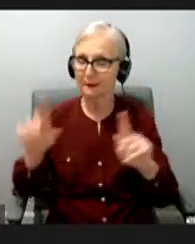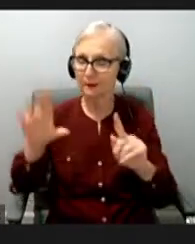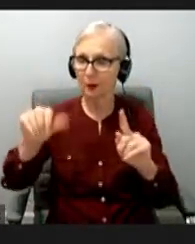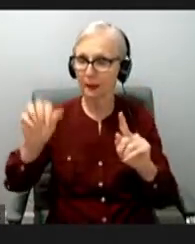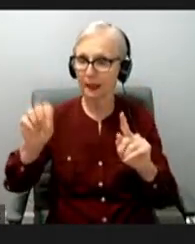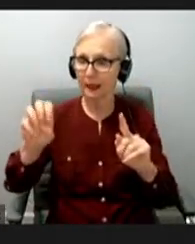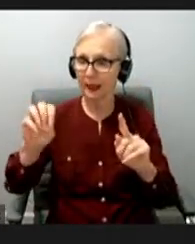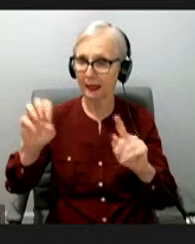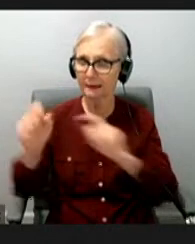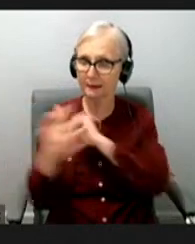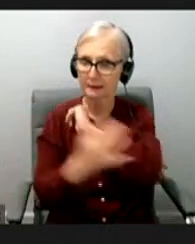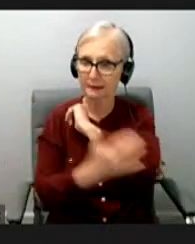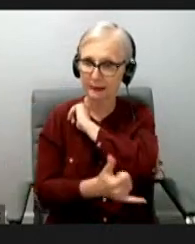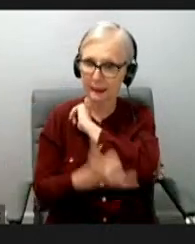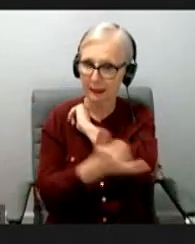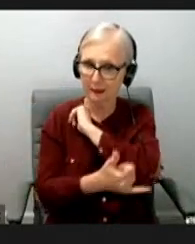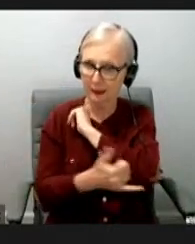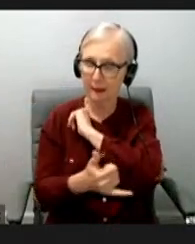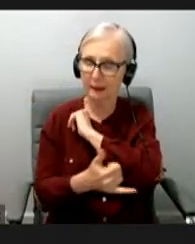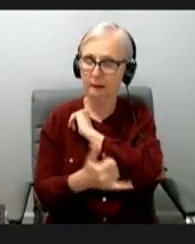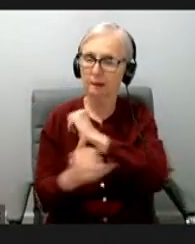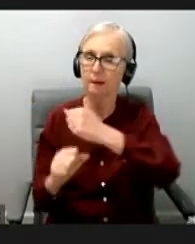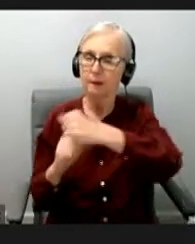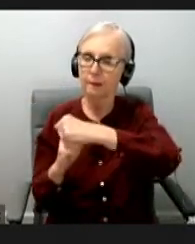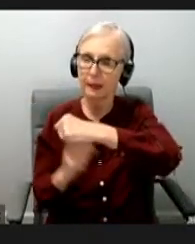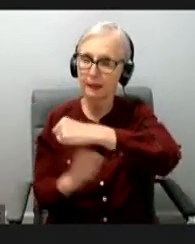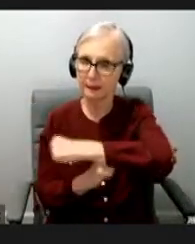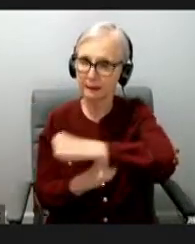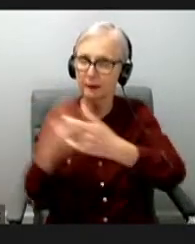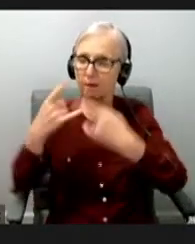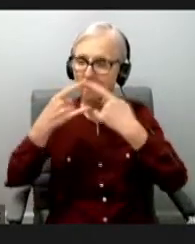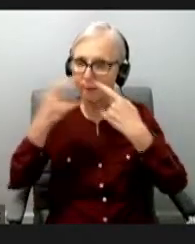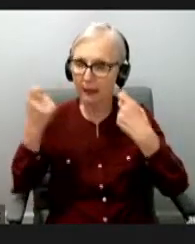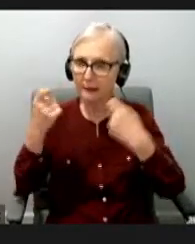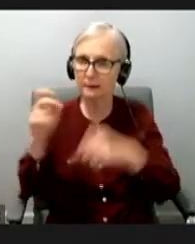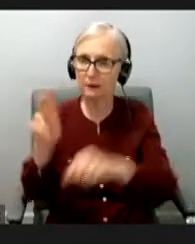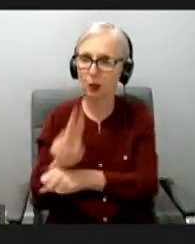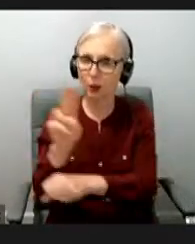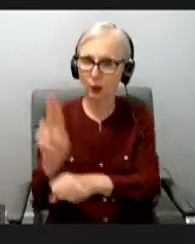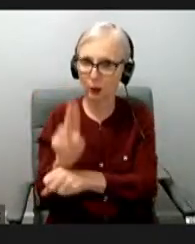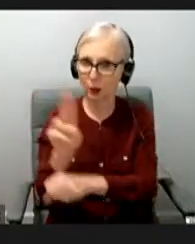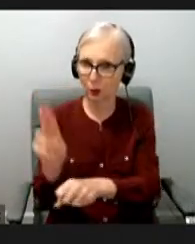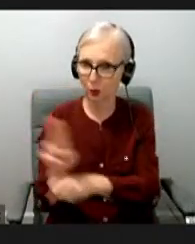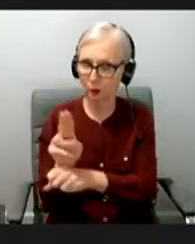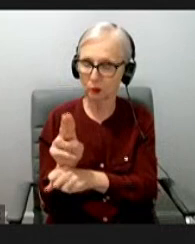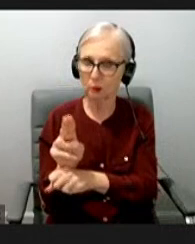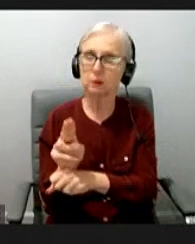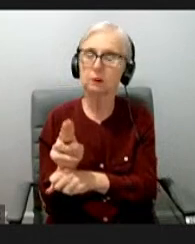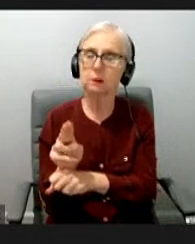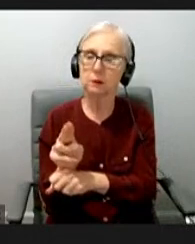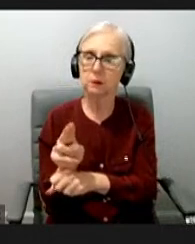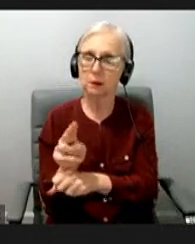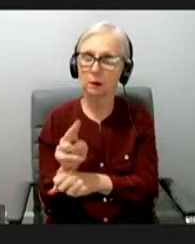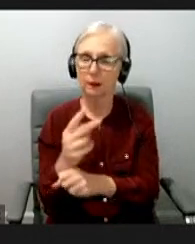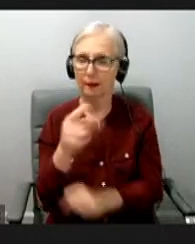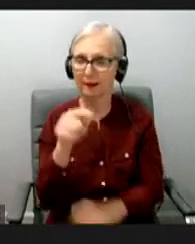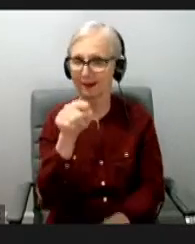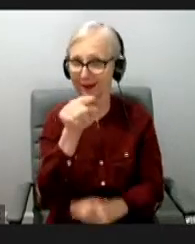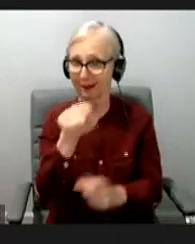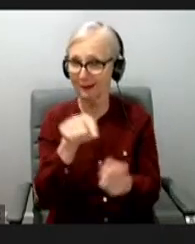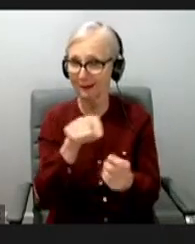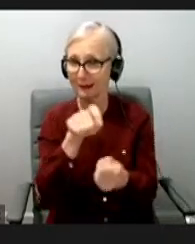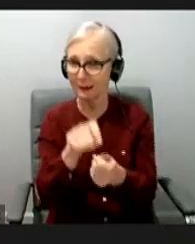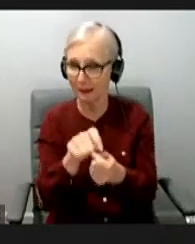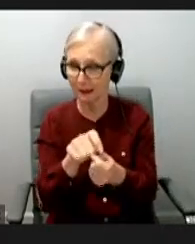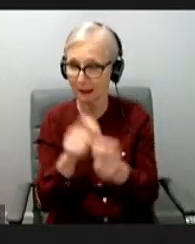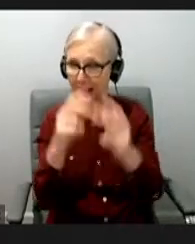seeing county by county based on whether or not masks are in use in school districts. So specifically what we're looking at in this particular figure